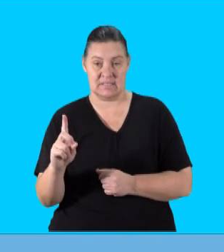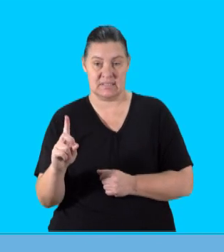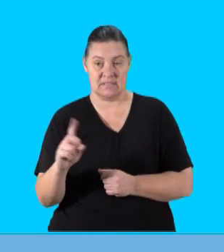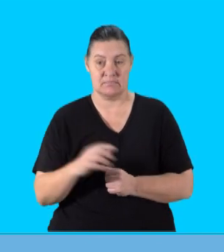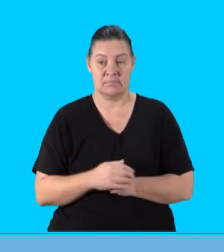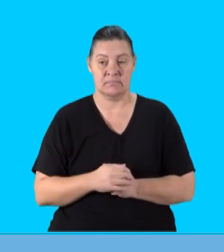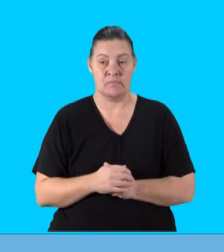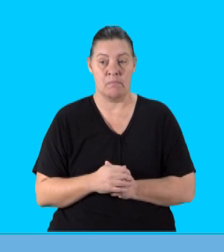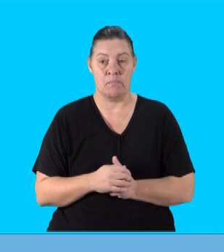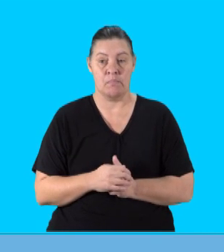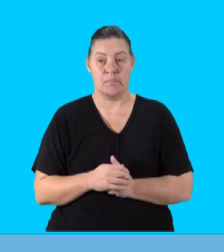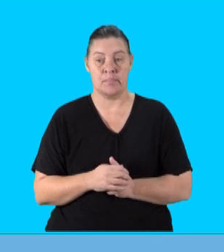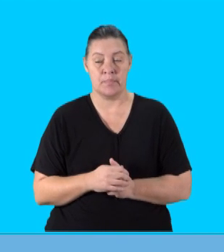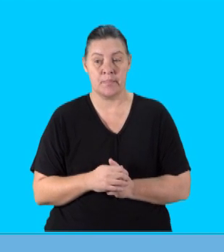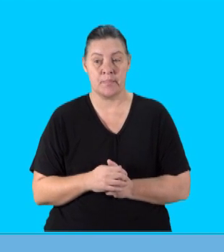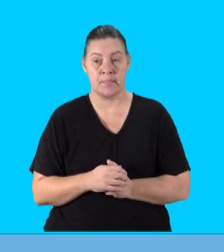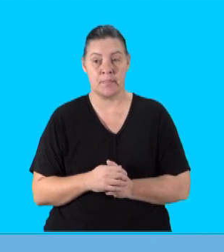and then period,